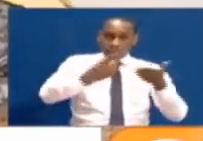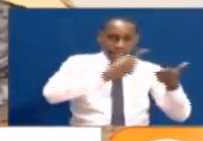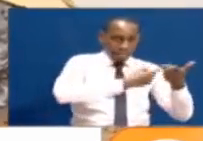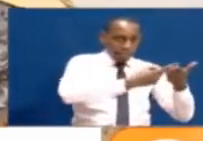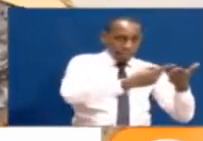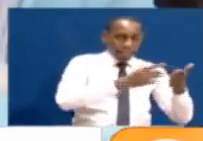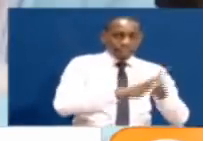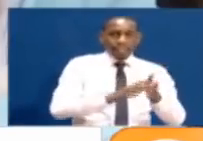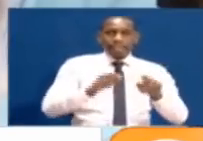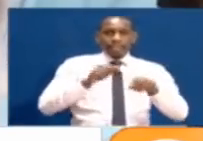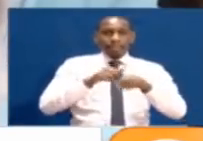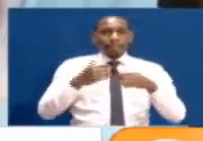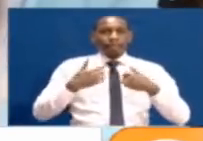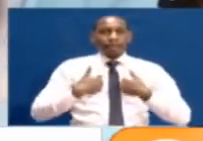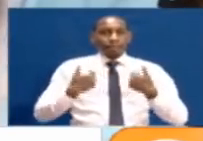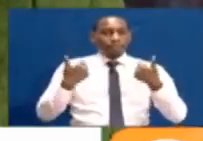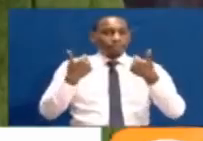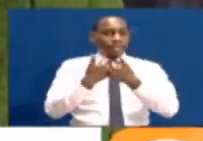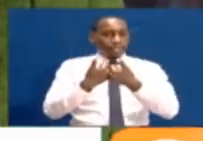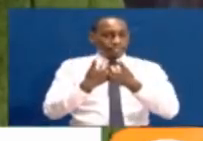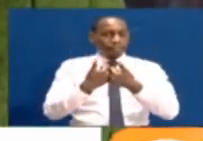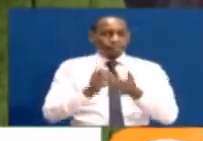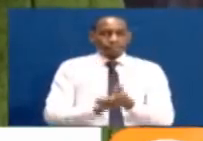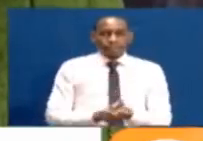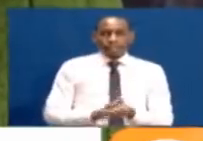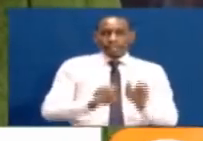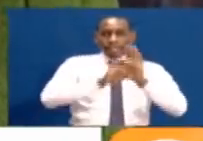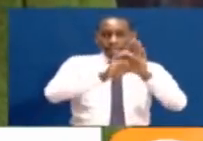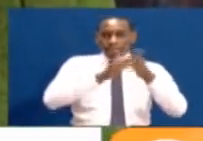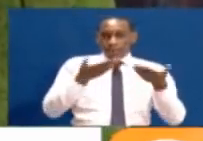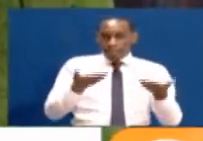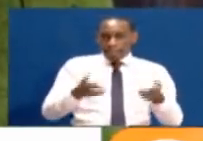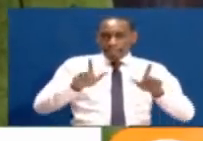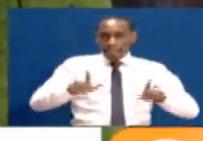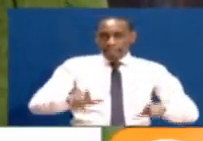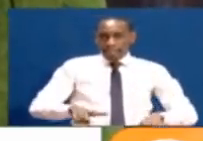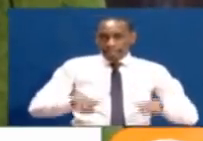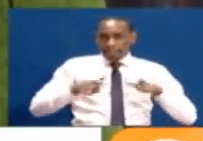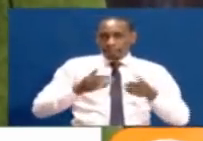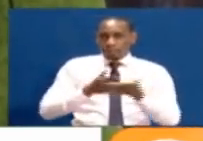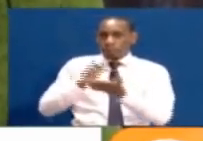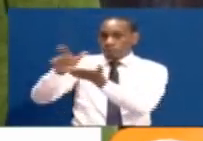And when things get tight, like say, minaishi kwa